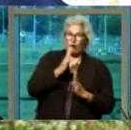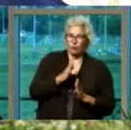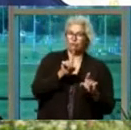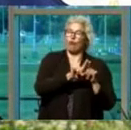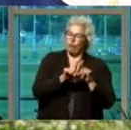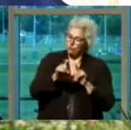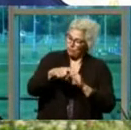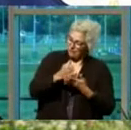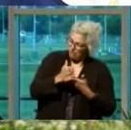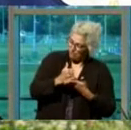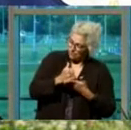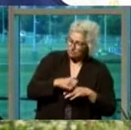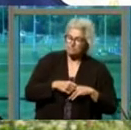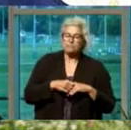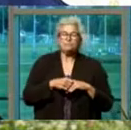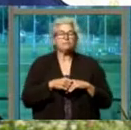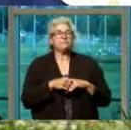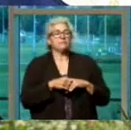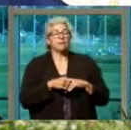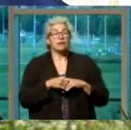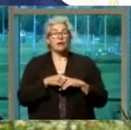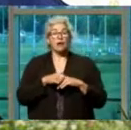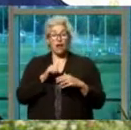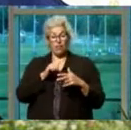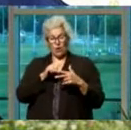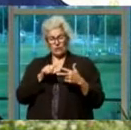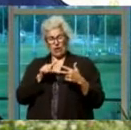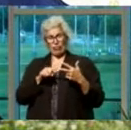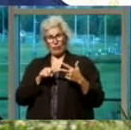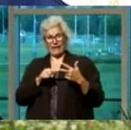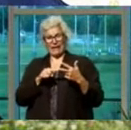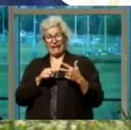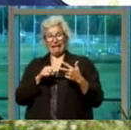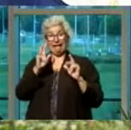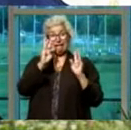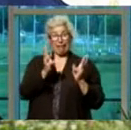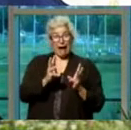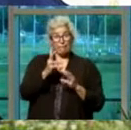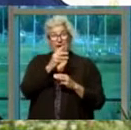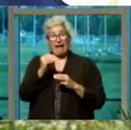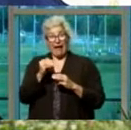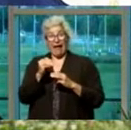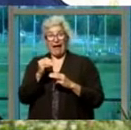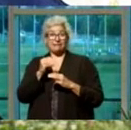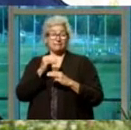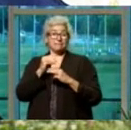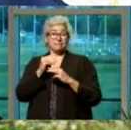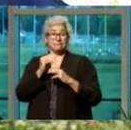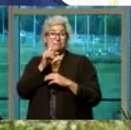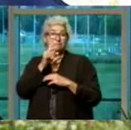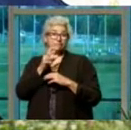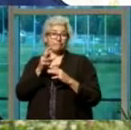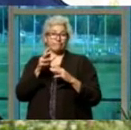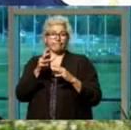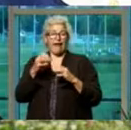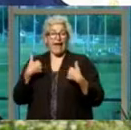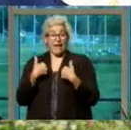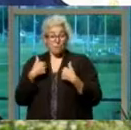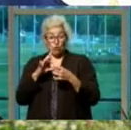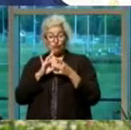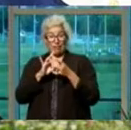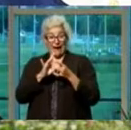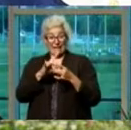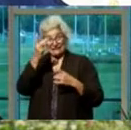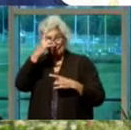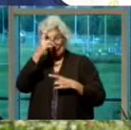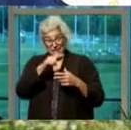help. What do these three climate and disease-related events have in common besides the need for help? Well,